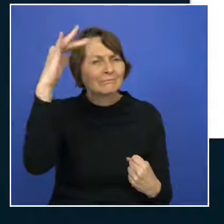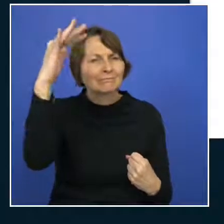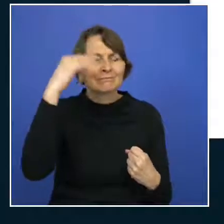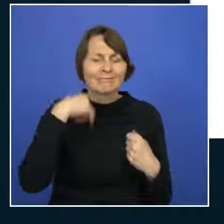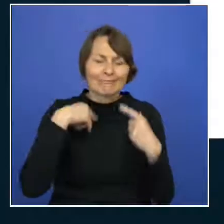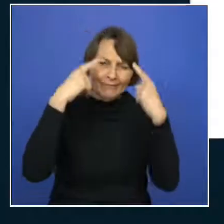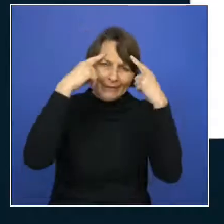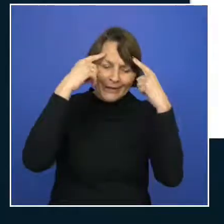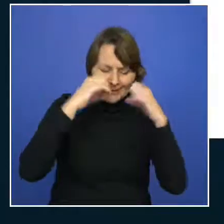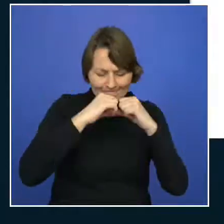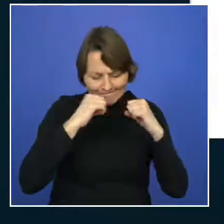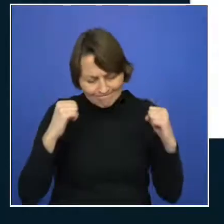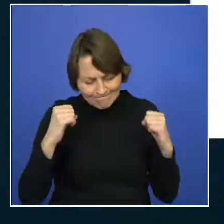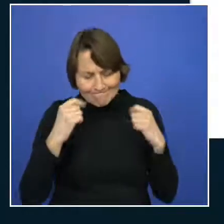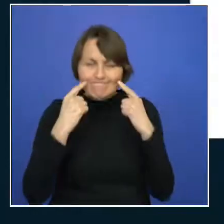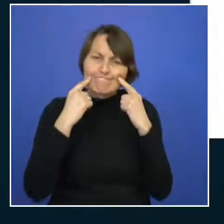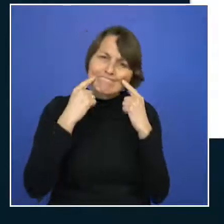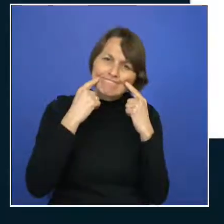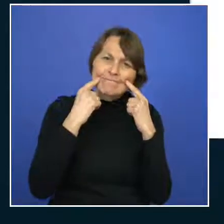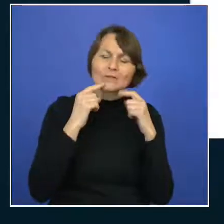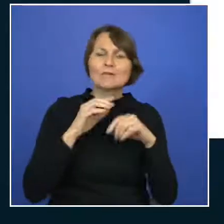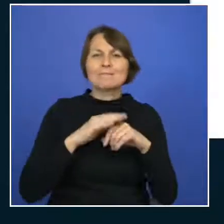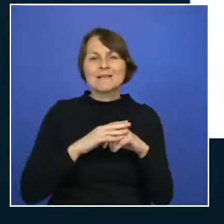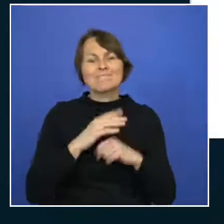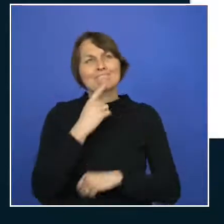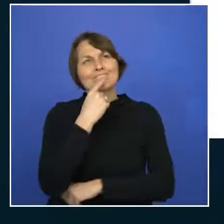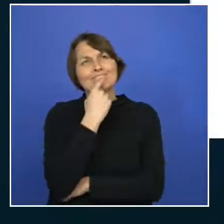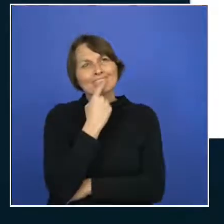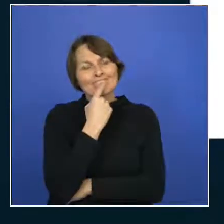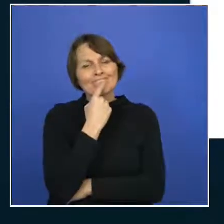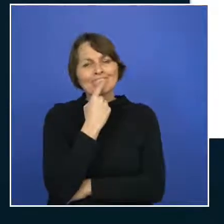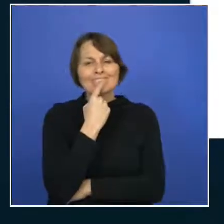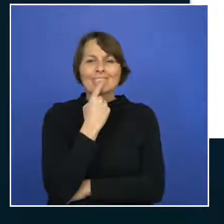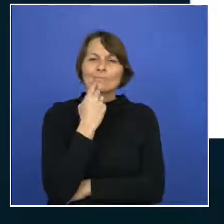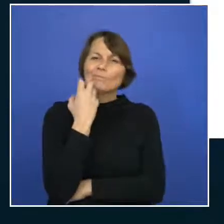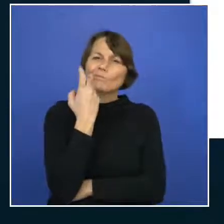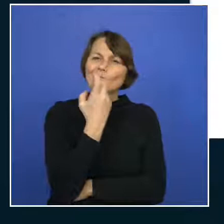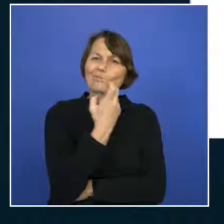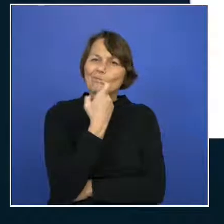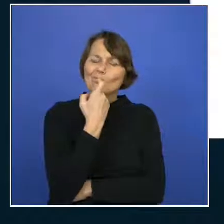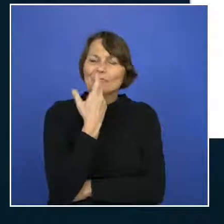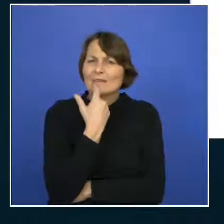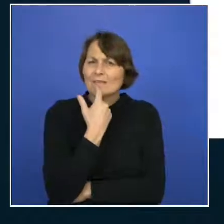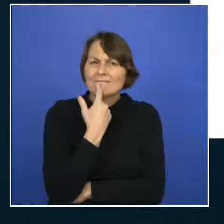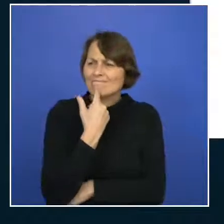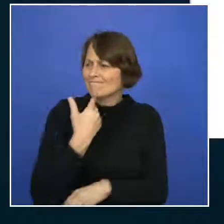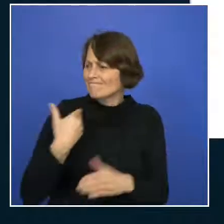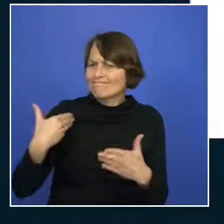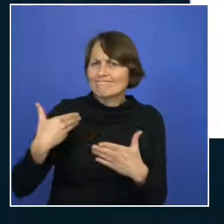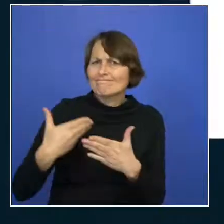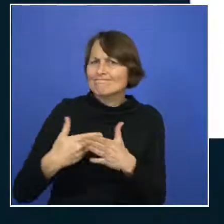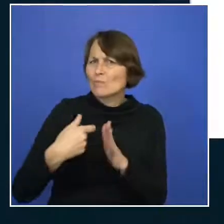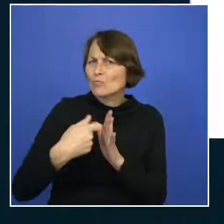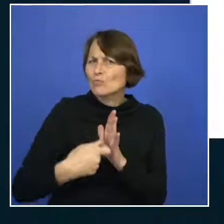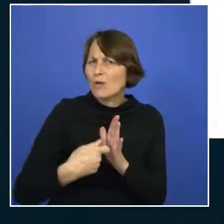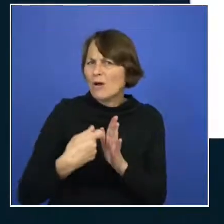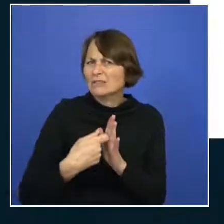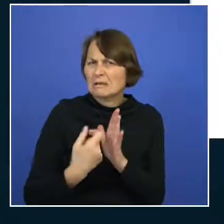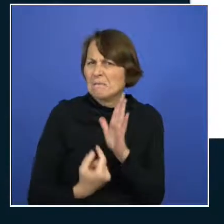I took a break, and did a reflection on what went wrong in that project.